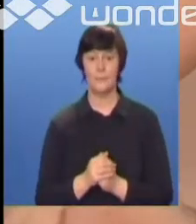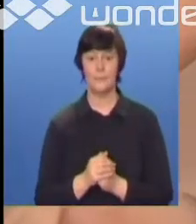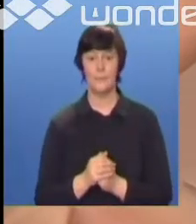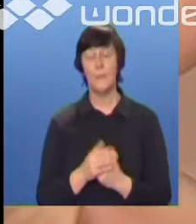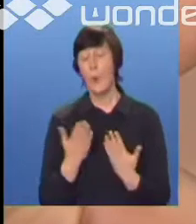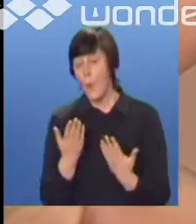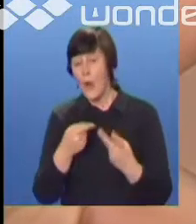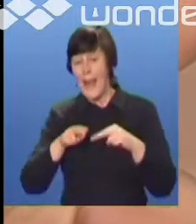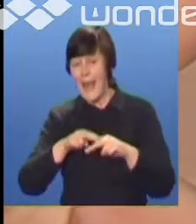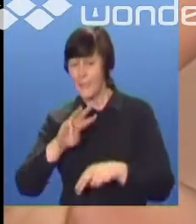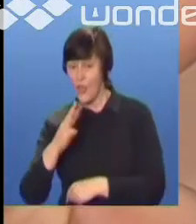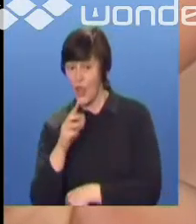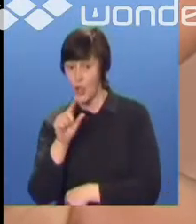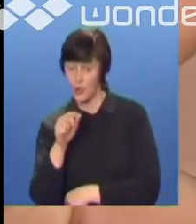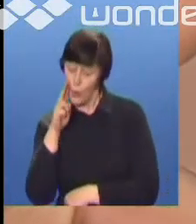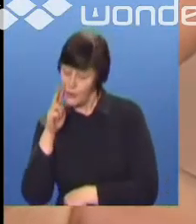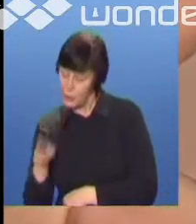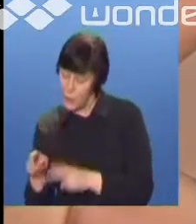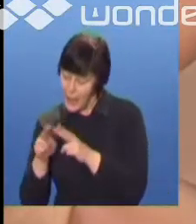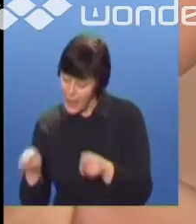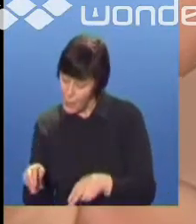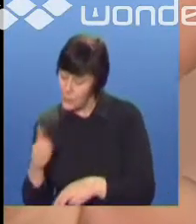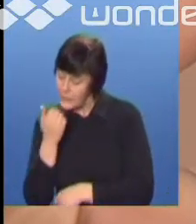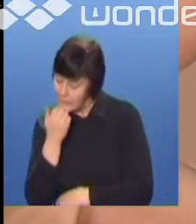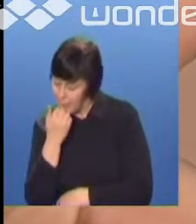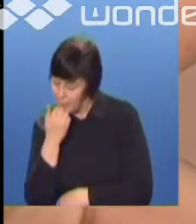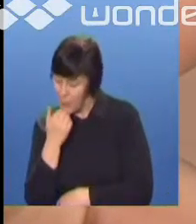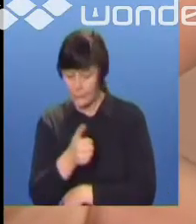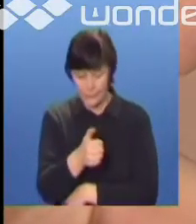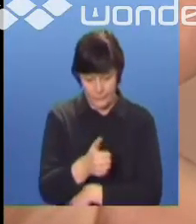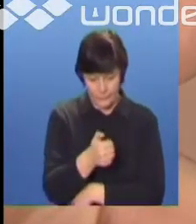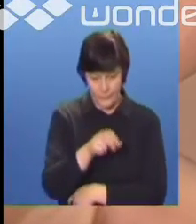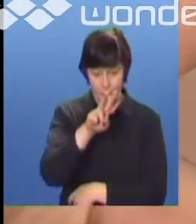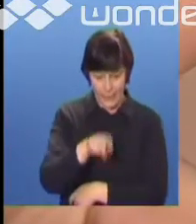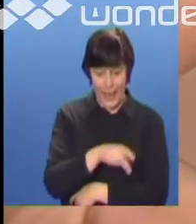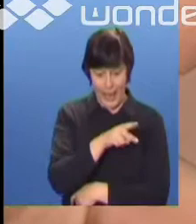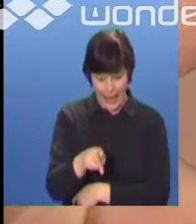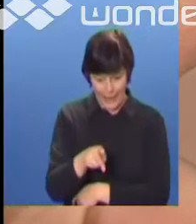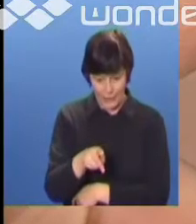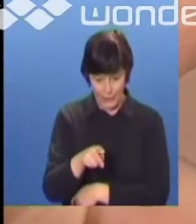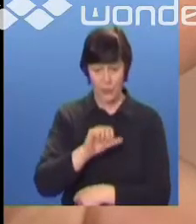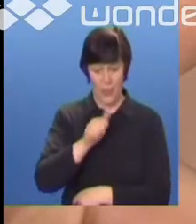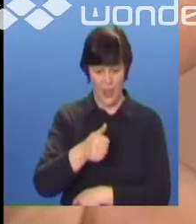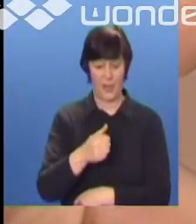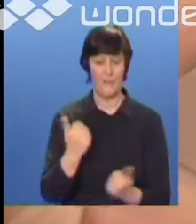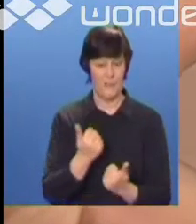Then send if you've finished your bidding, or enter the reference number for the third property,